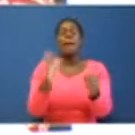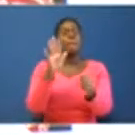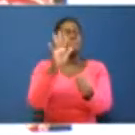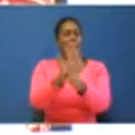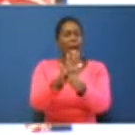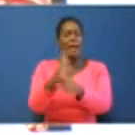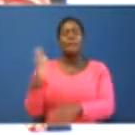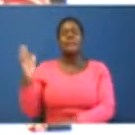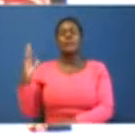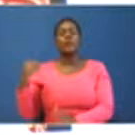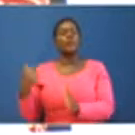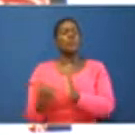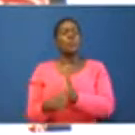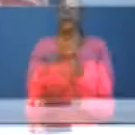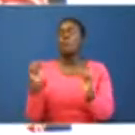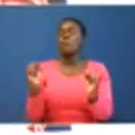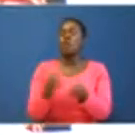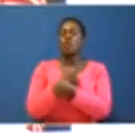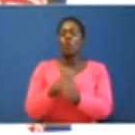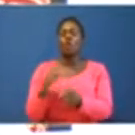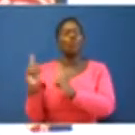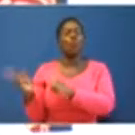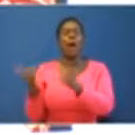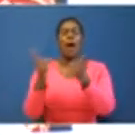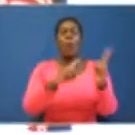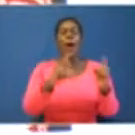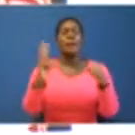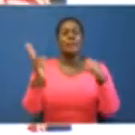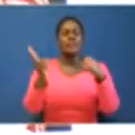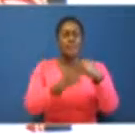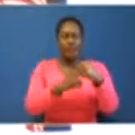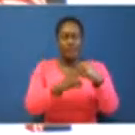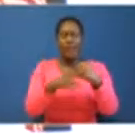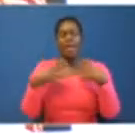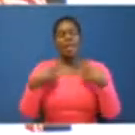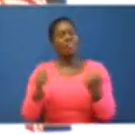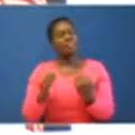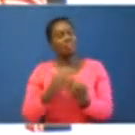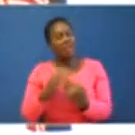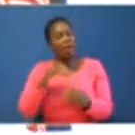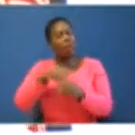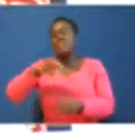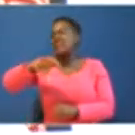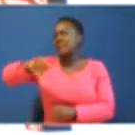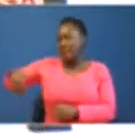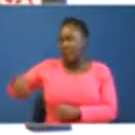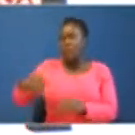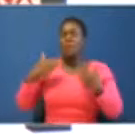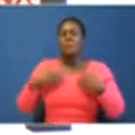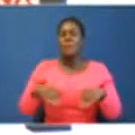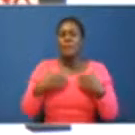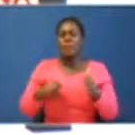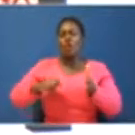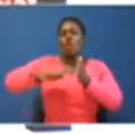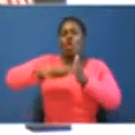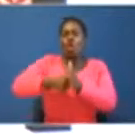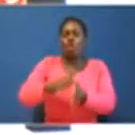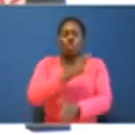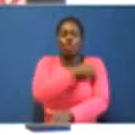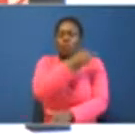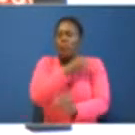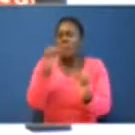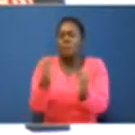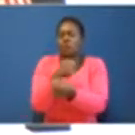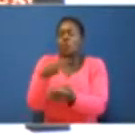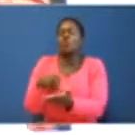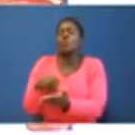at insecurity you cannot be walking around the city past 7 p.m look at the health care system within the city people getting locked up in hospitals because they